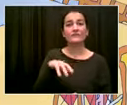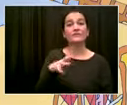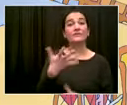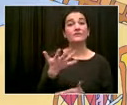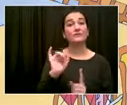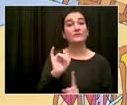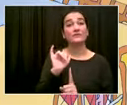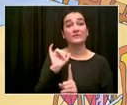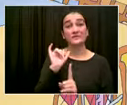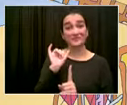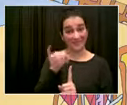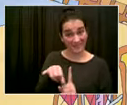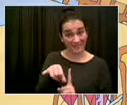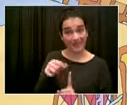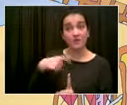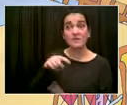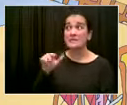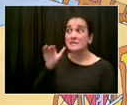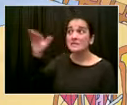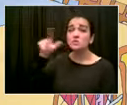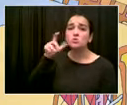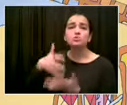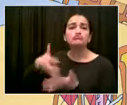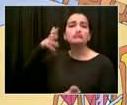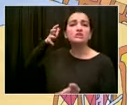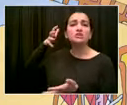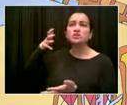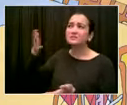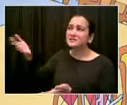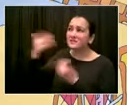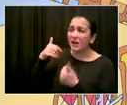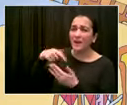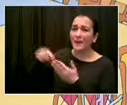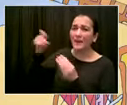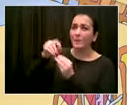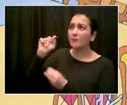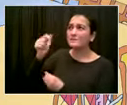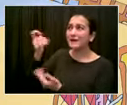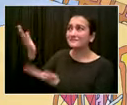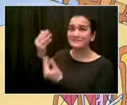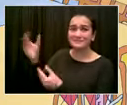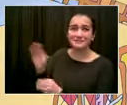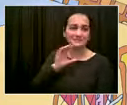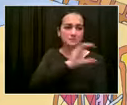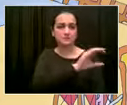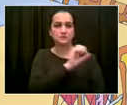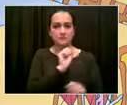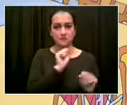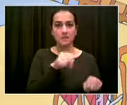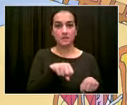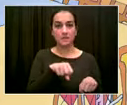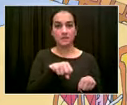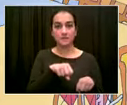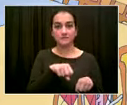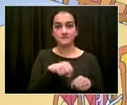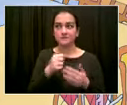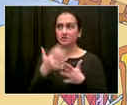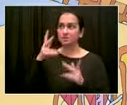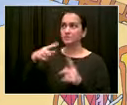care about education. They actually, in their hearts, want to see a better educated society. They want to